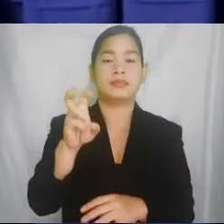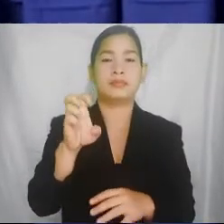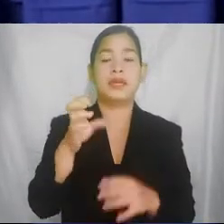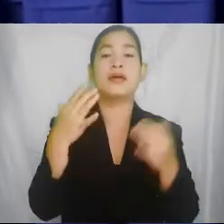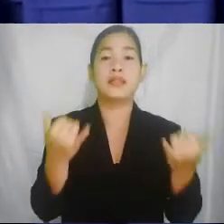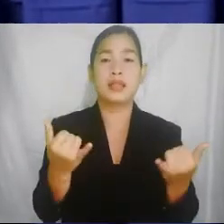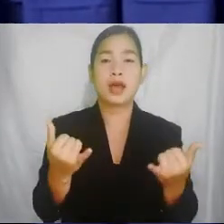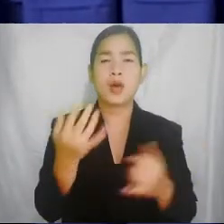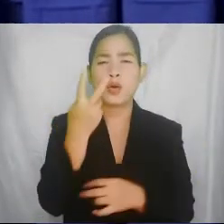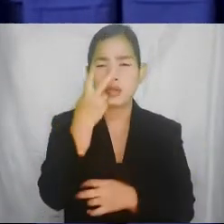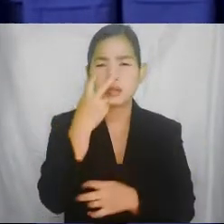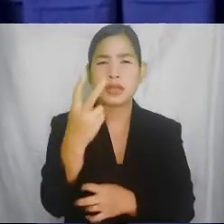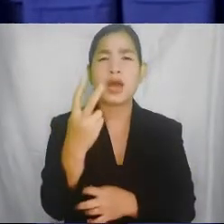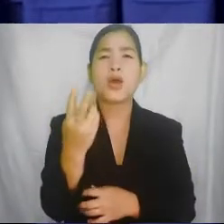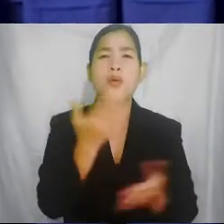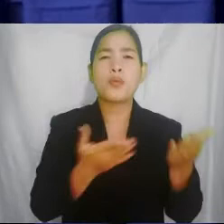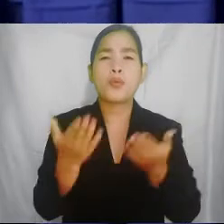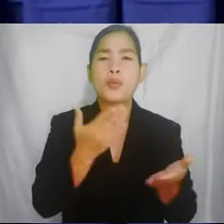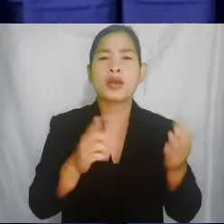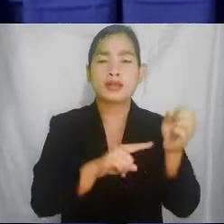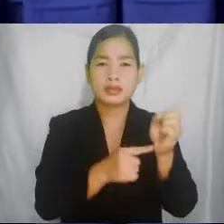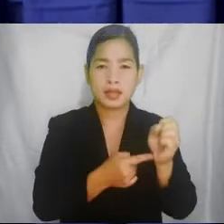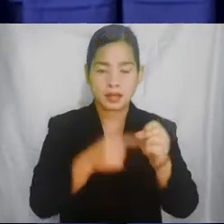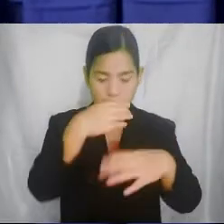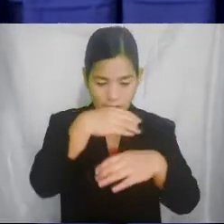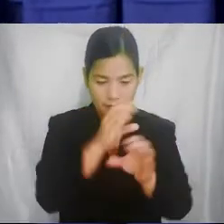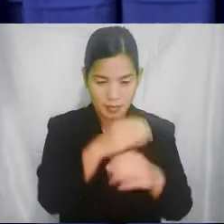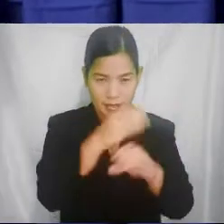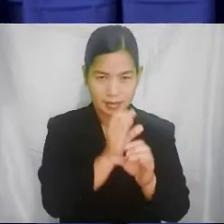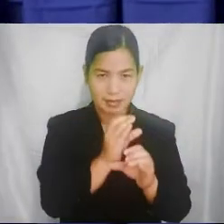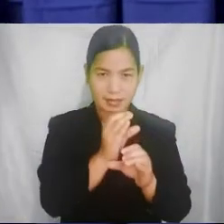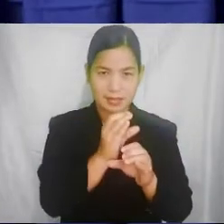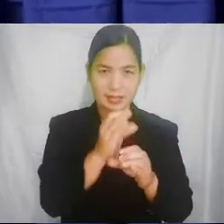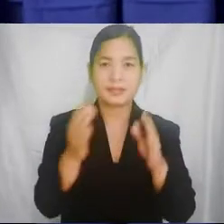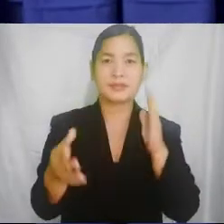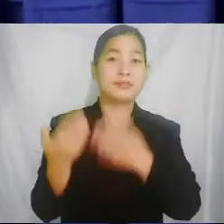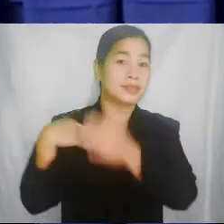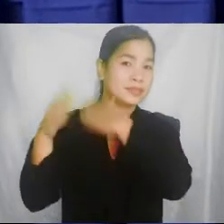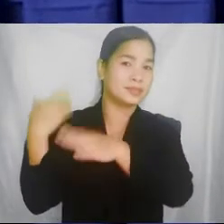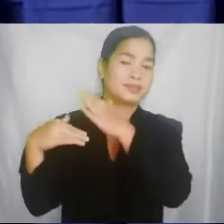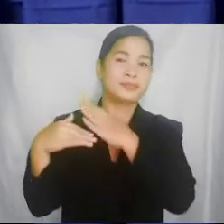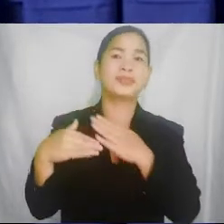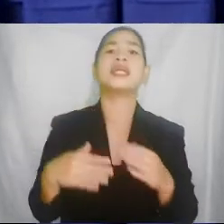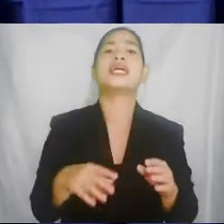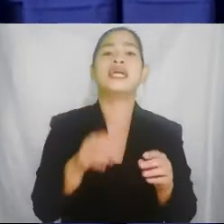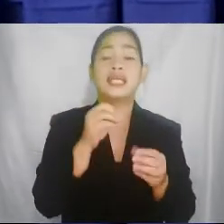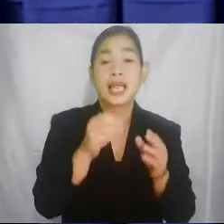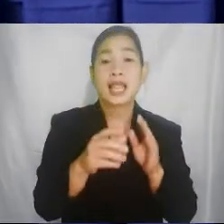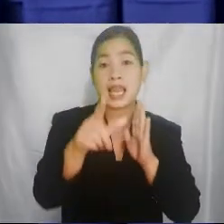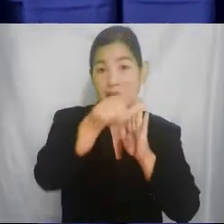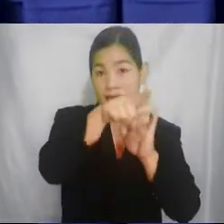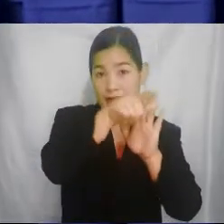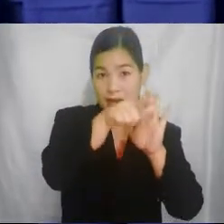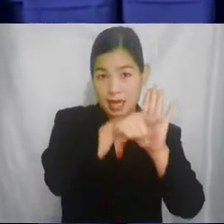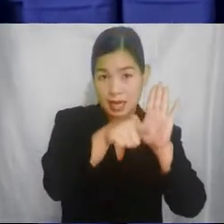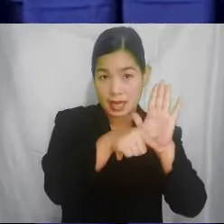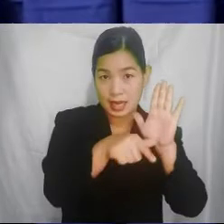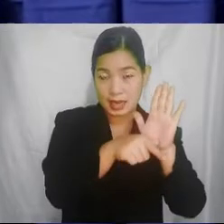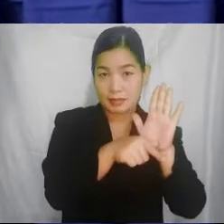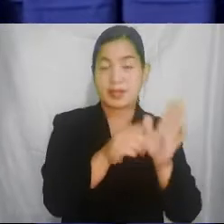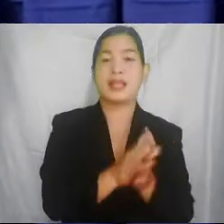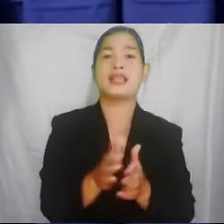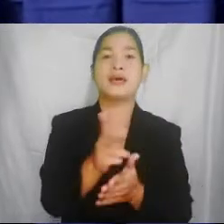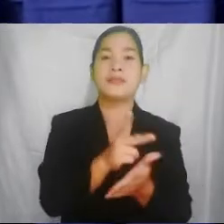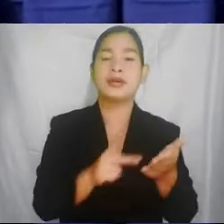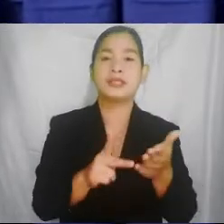development of the microscope, label the parts of a compound light microscope, describe the functions